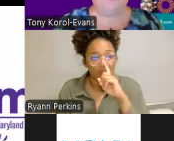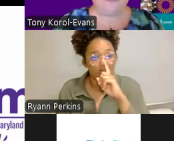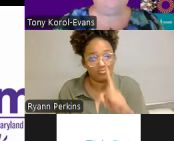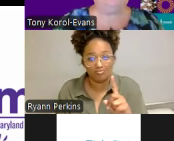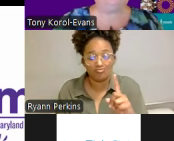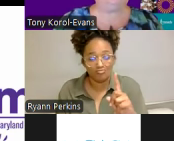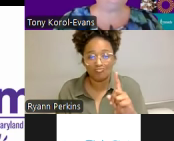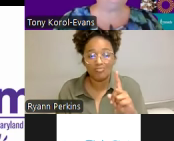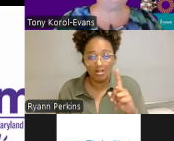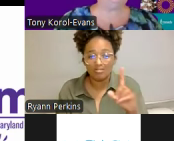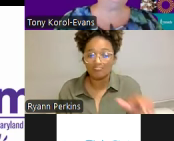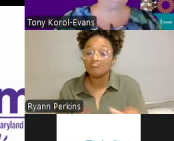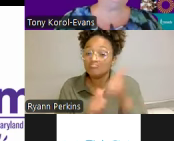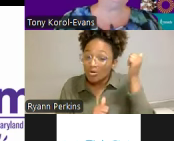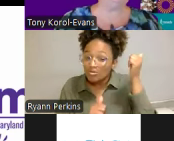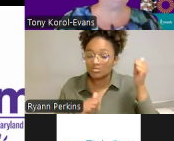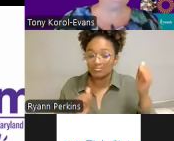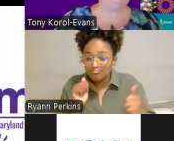up in that.